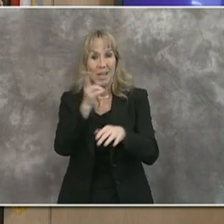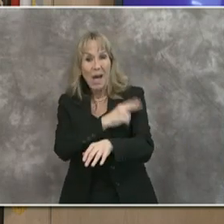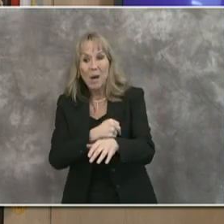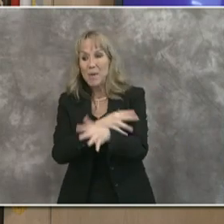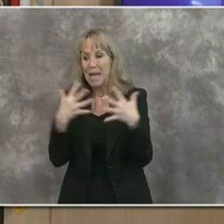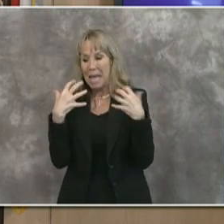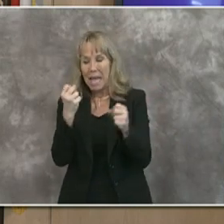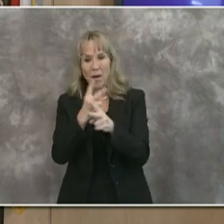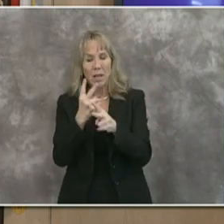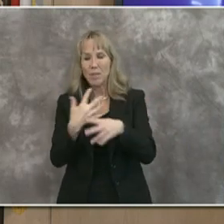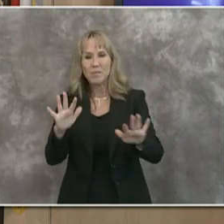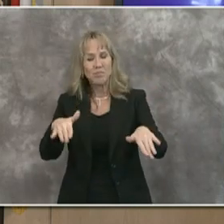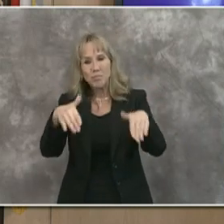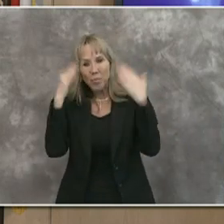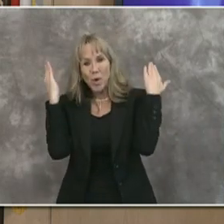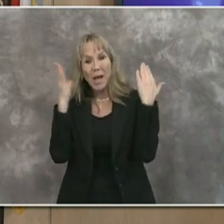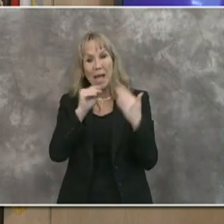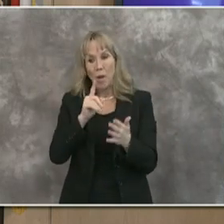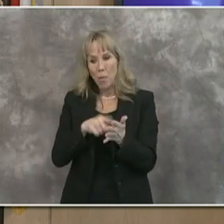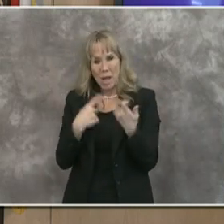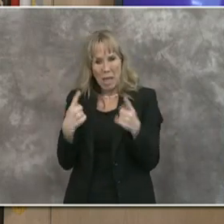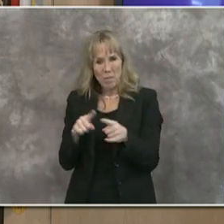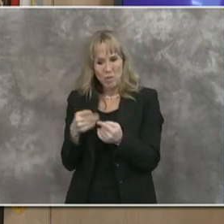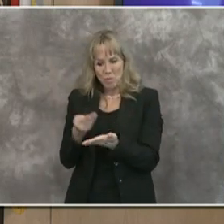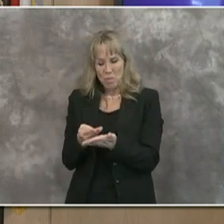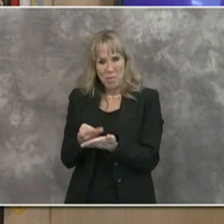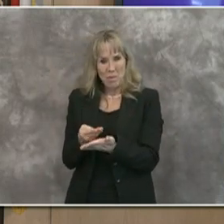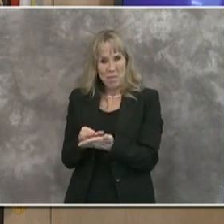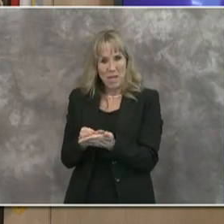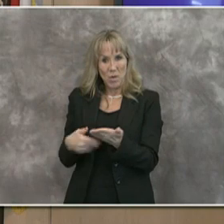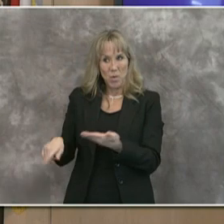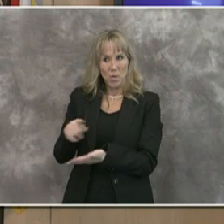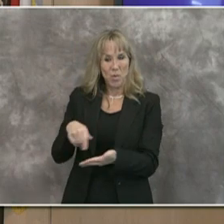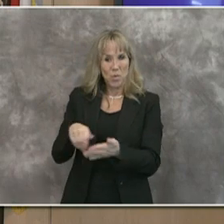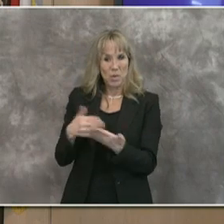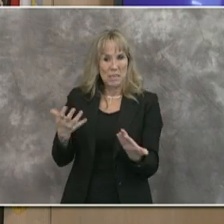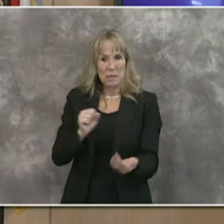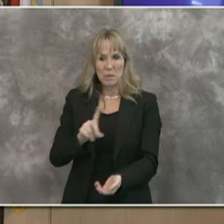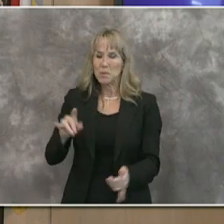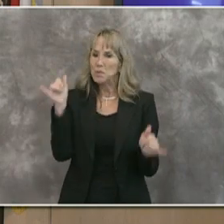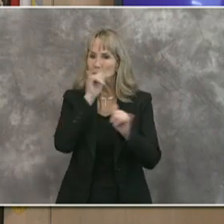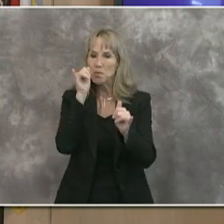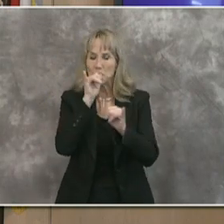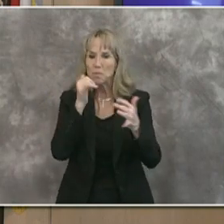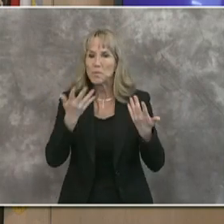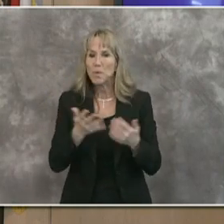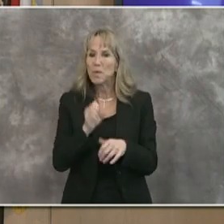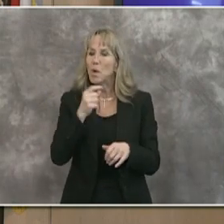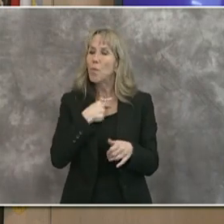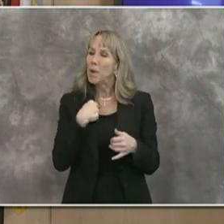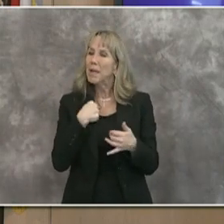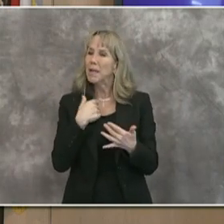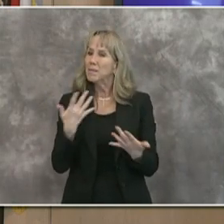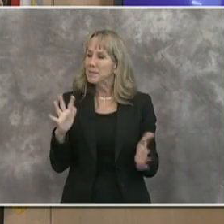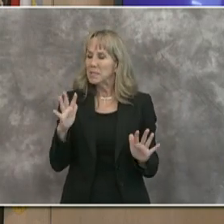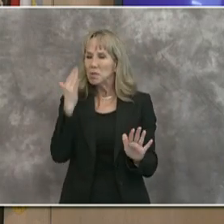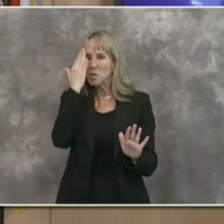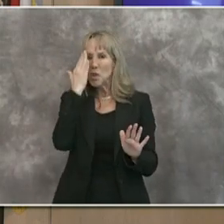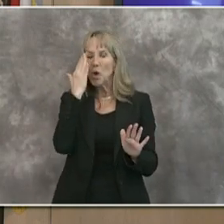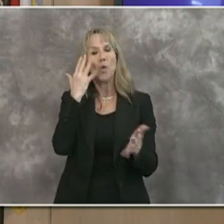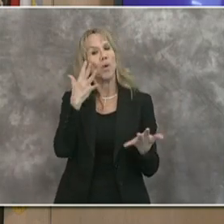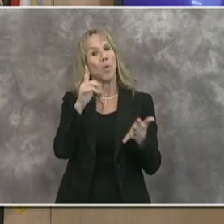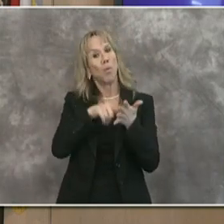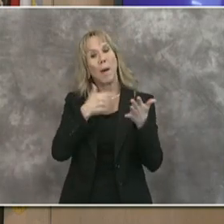but that would be incredibly detrimental to an economic recovery. And so we continue to believe that the alignment of what is in the public